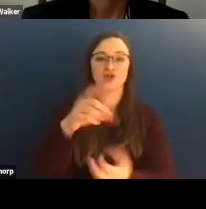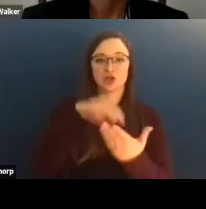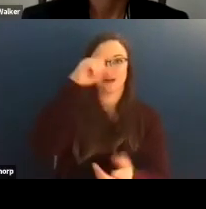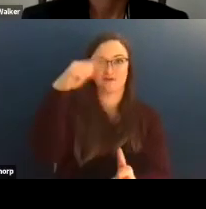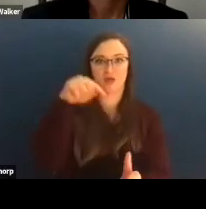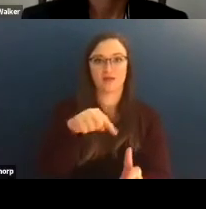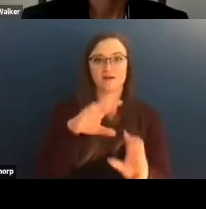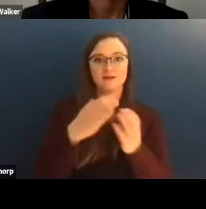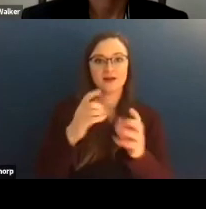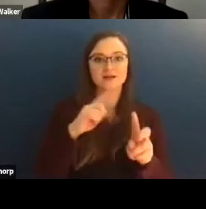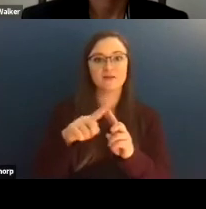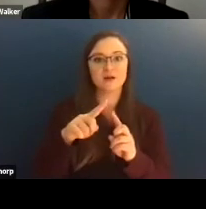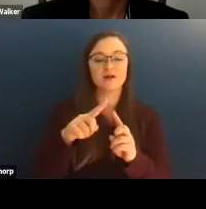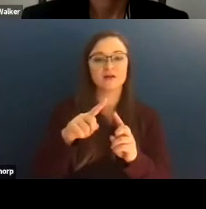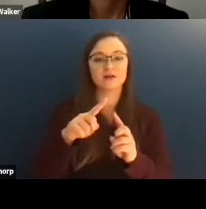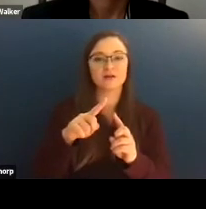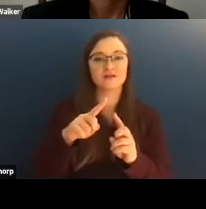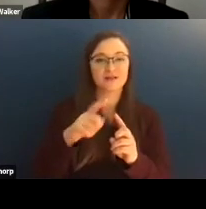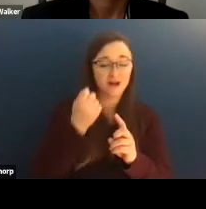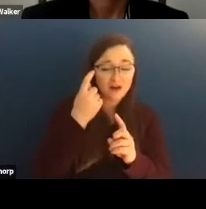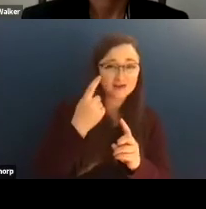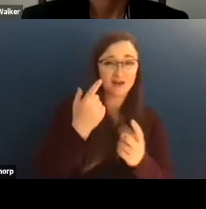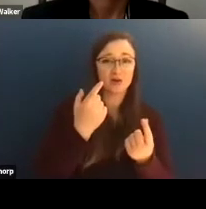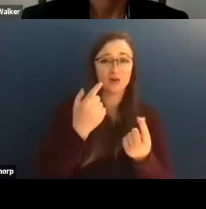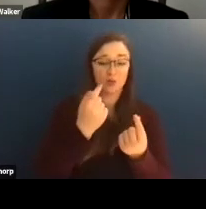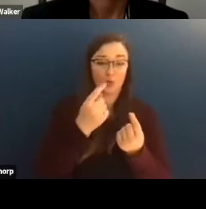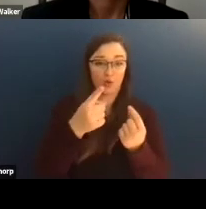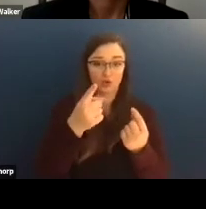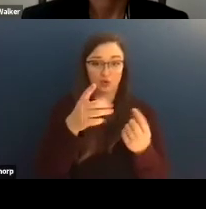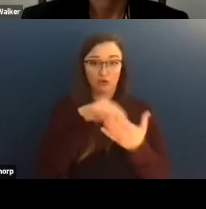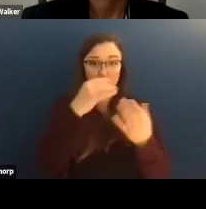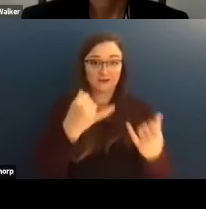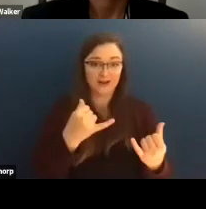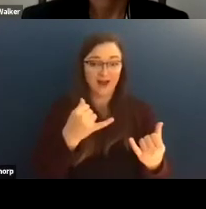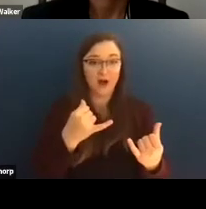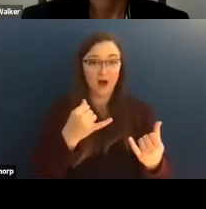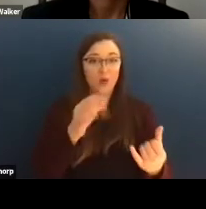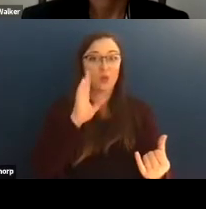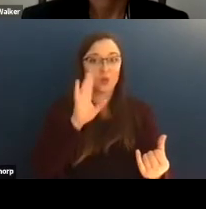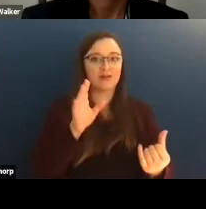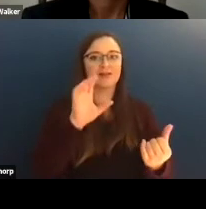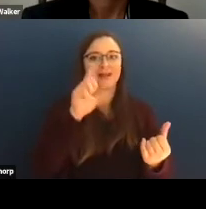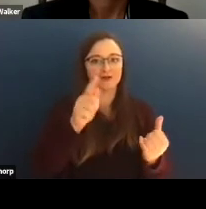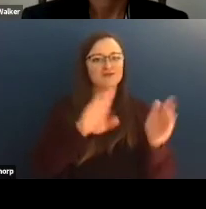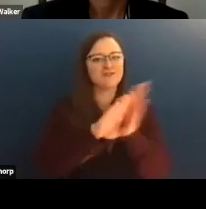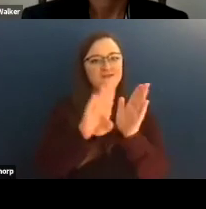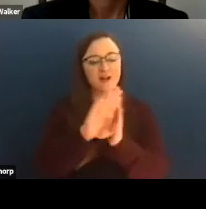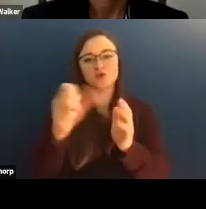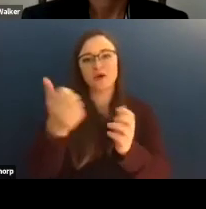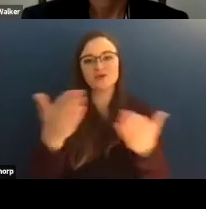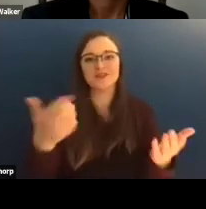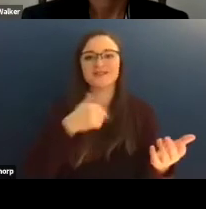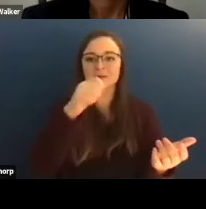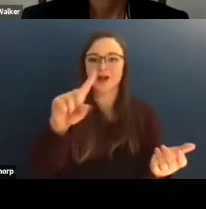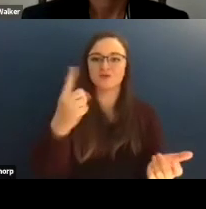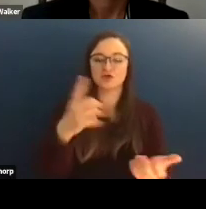class, but anticipate that what you're learning will be built upon. So changing your mindset that I'm not just learning this material to take this test,